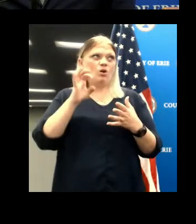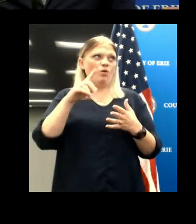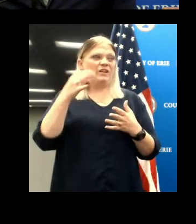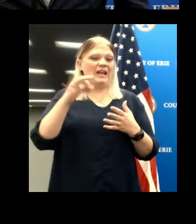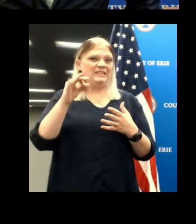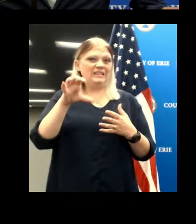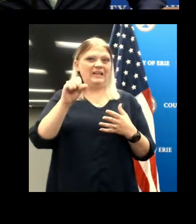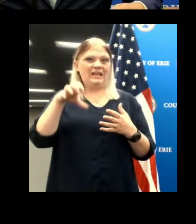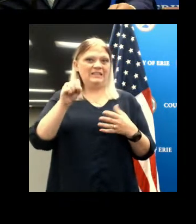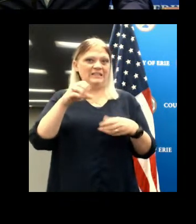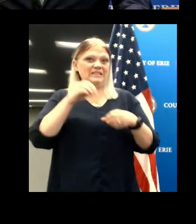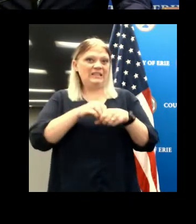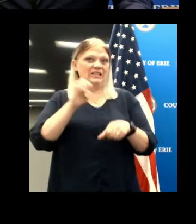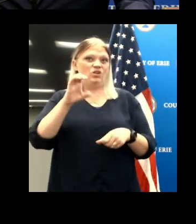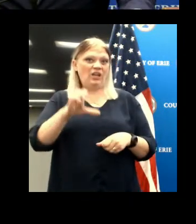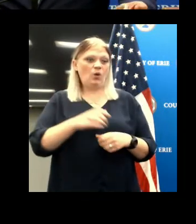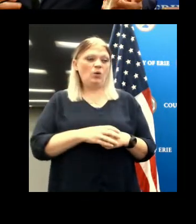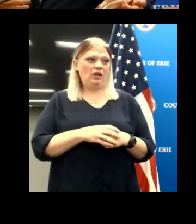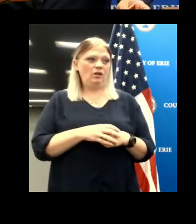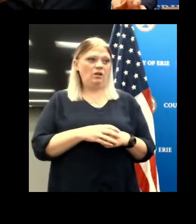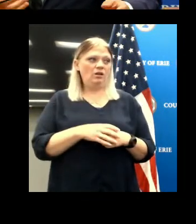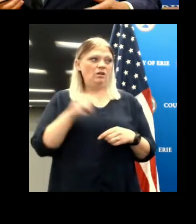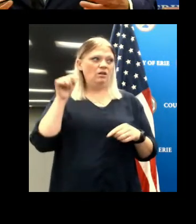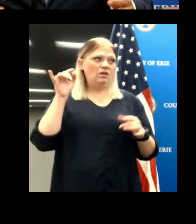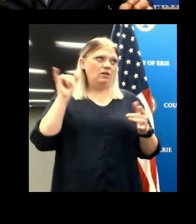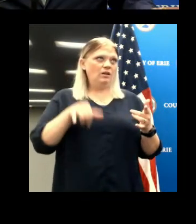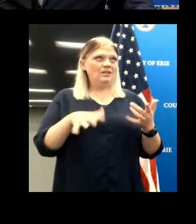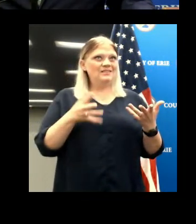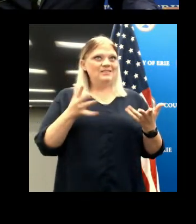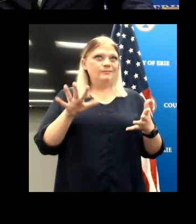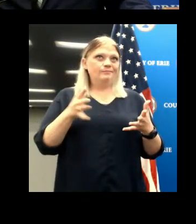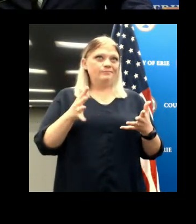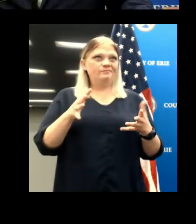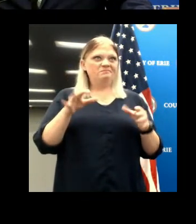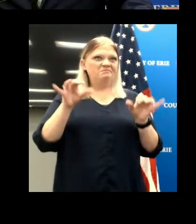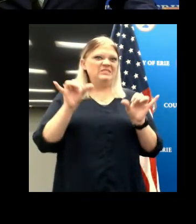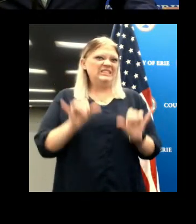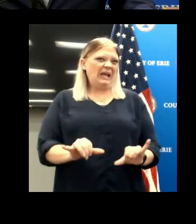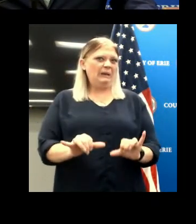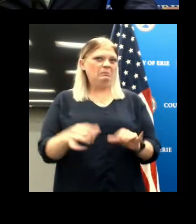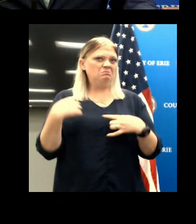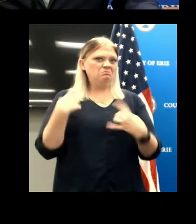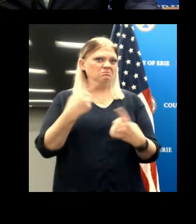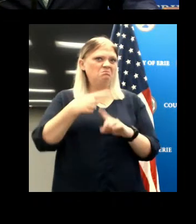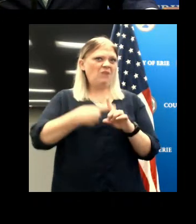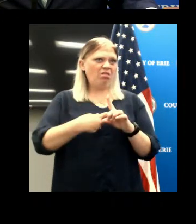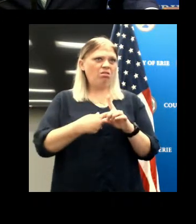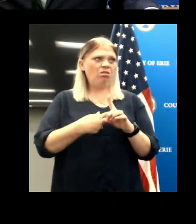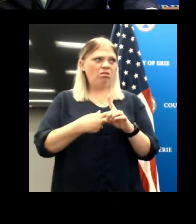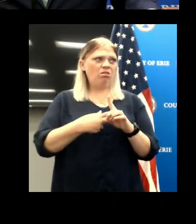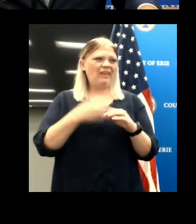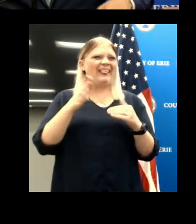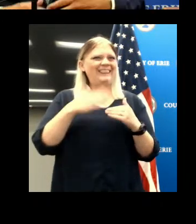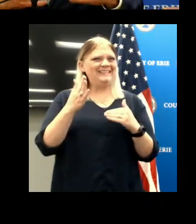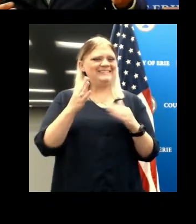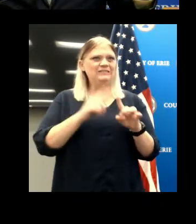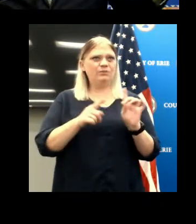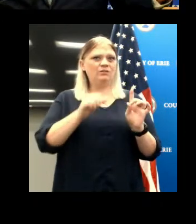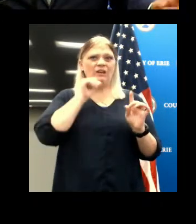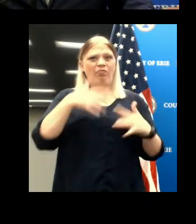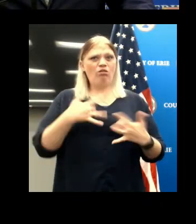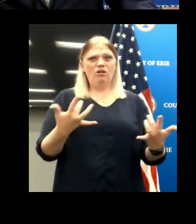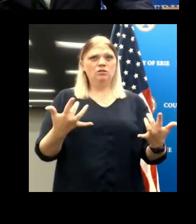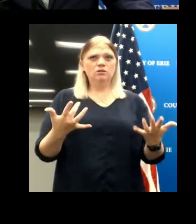COVID-19 cases in Erie County. This has been fairly the same for the last month at least, but we're not really thrilled to